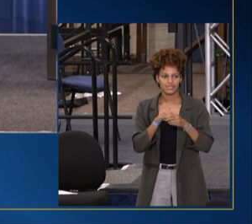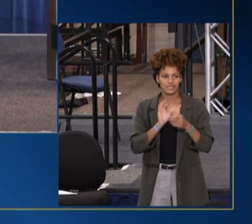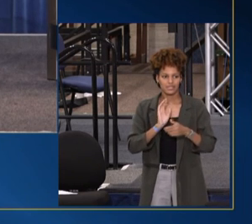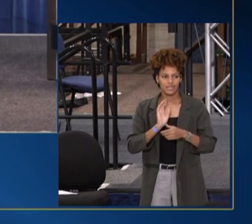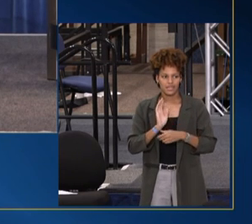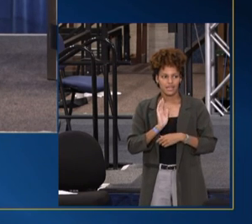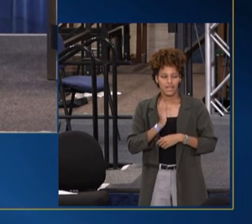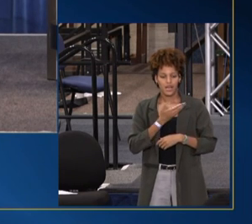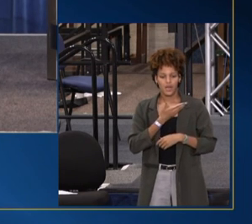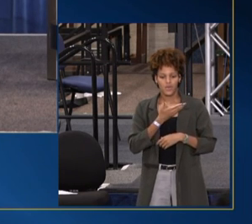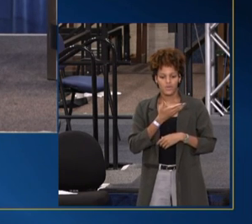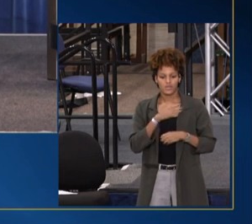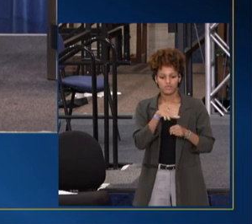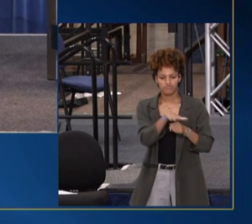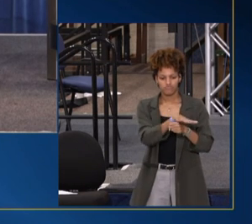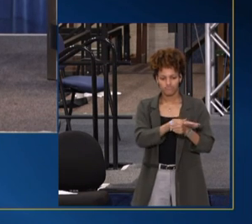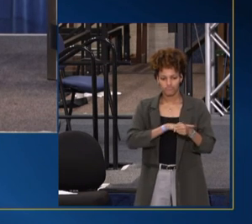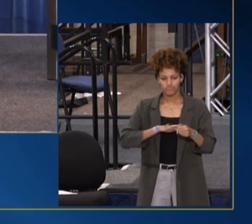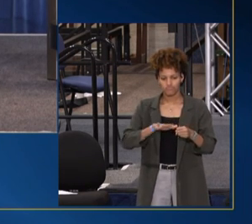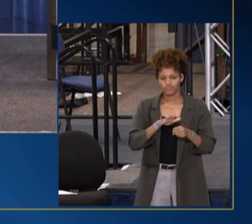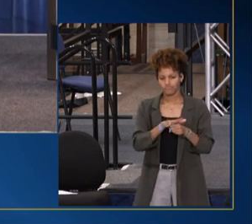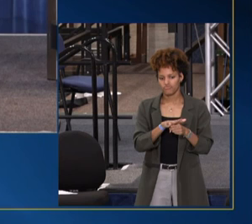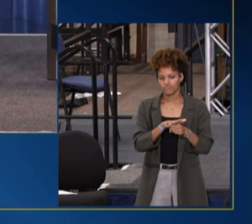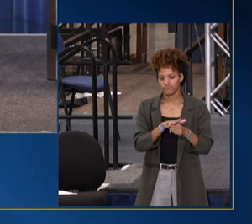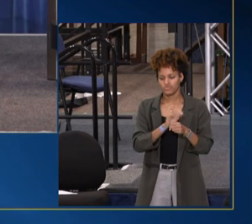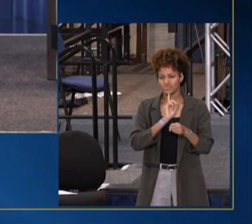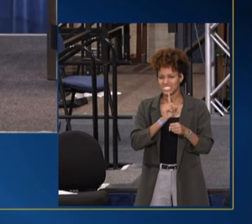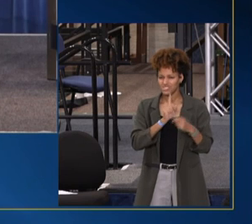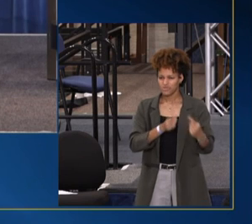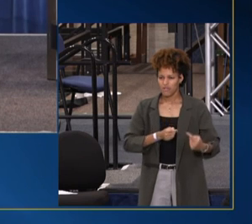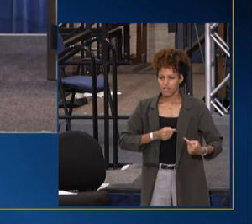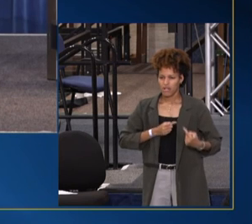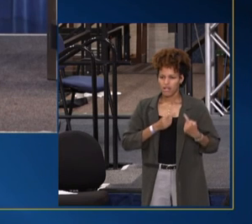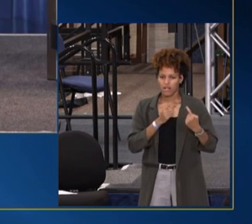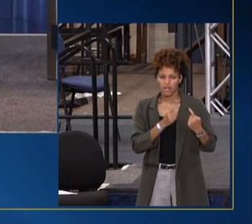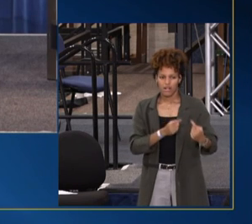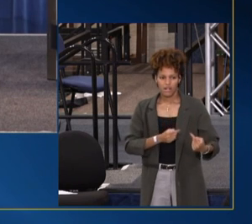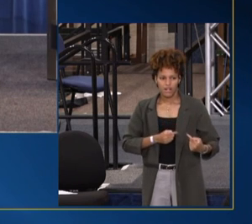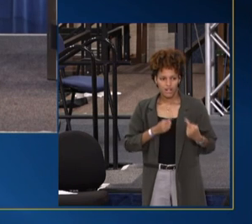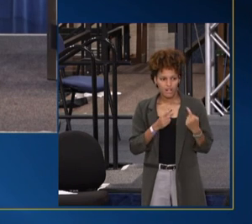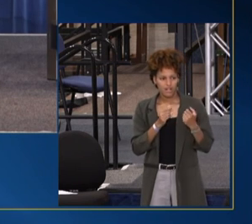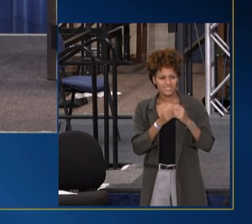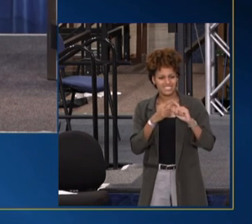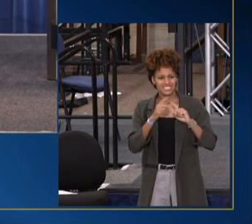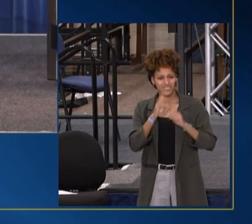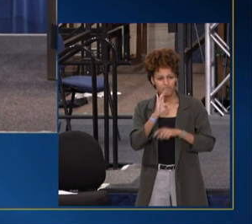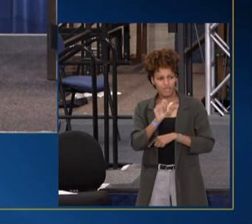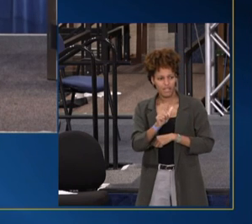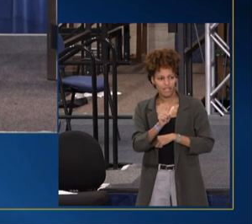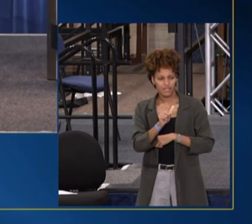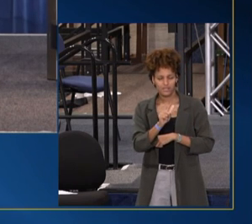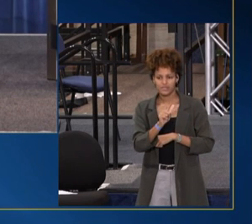in our areas that are really struggling with these different bills.